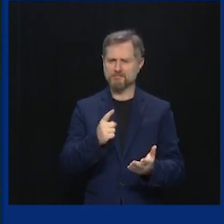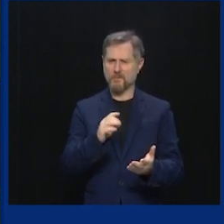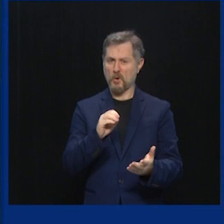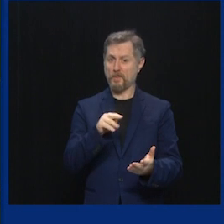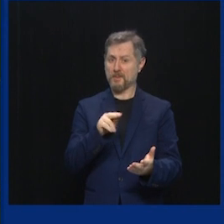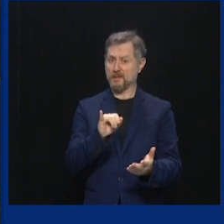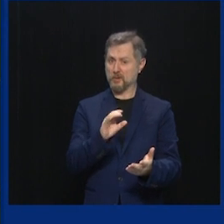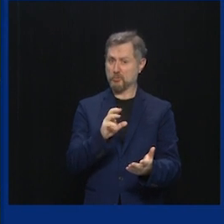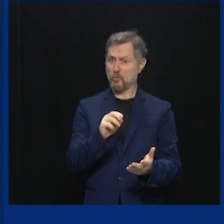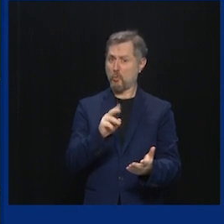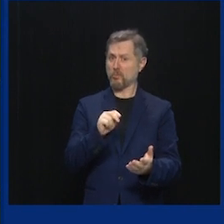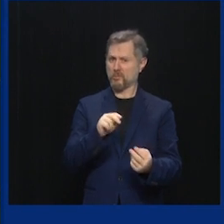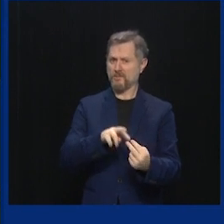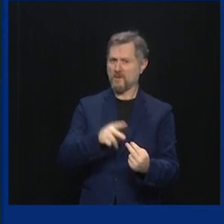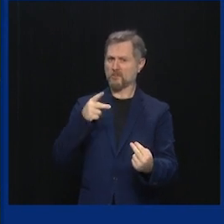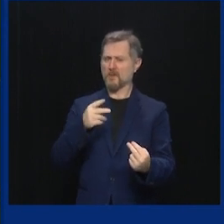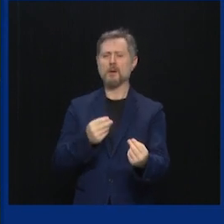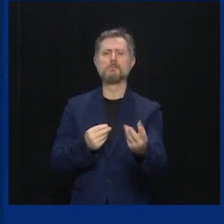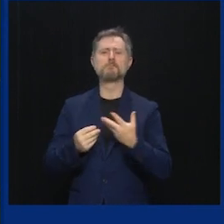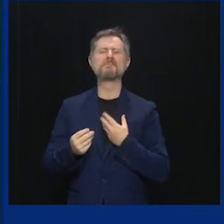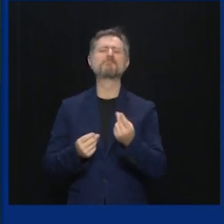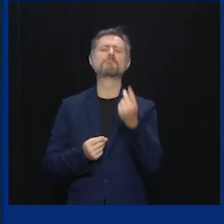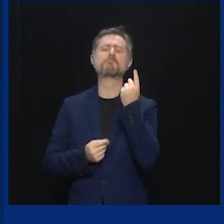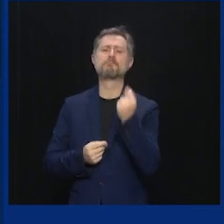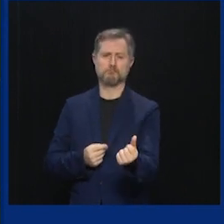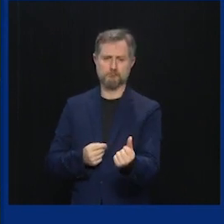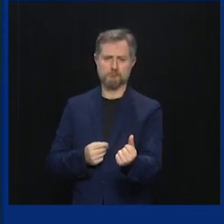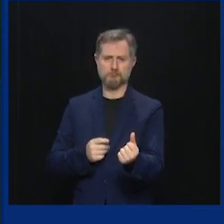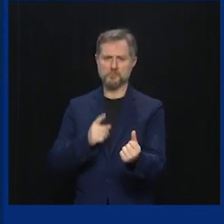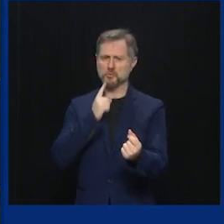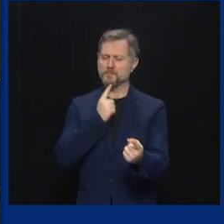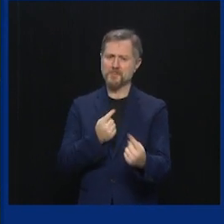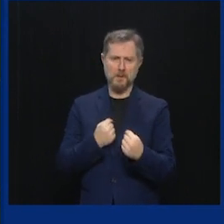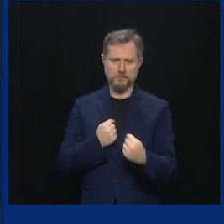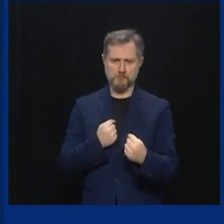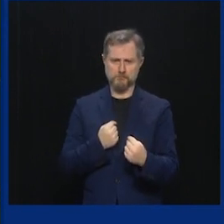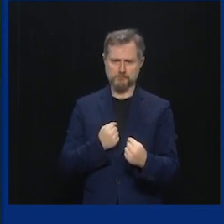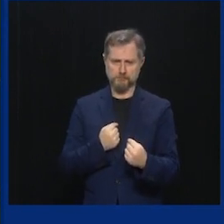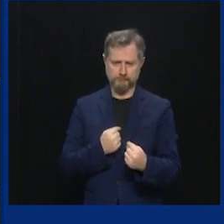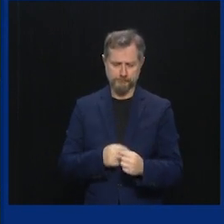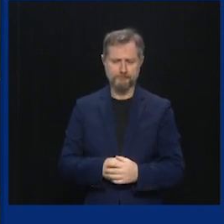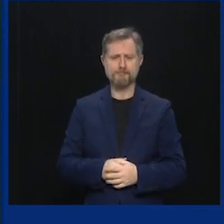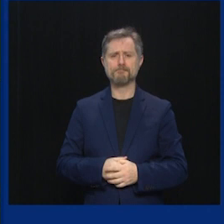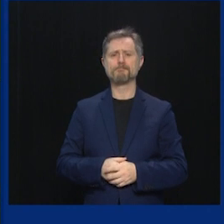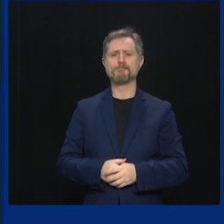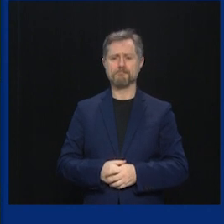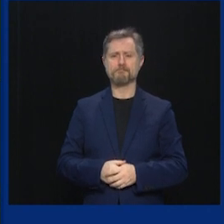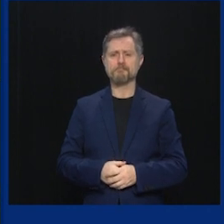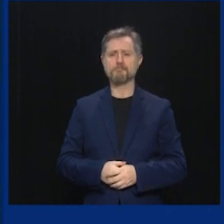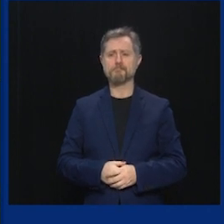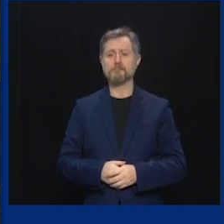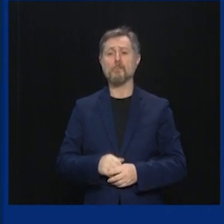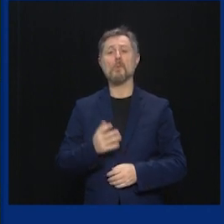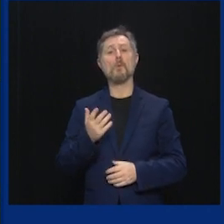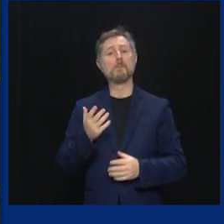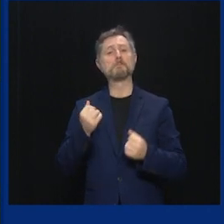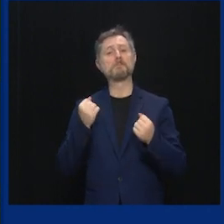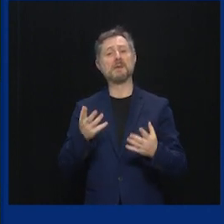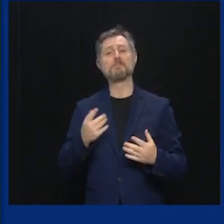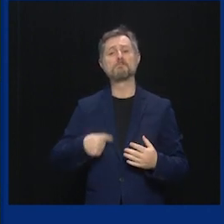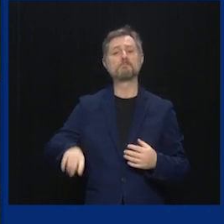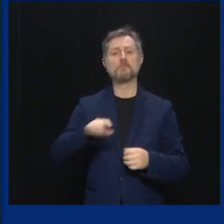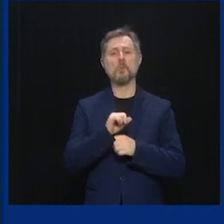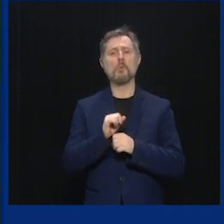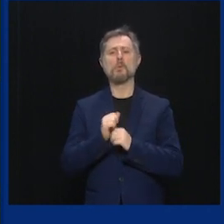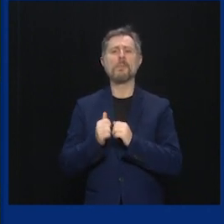sequence so that appropriate public health response measures can be initiated promptly. So there are many lab investigations that are needed on the